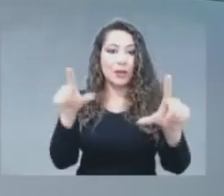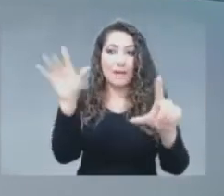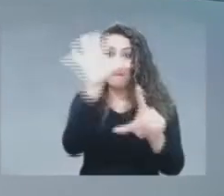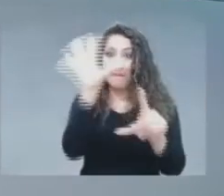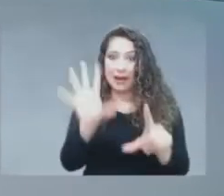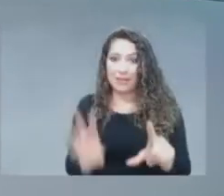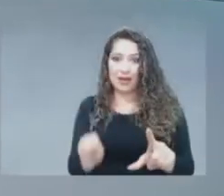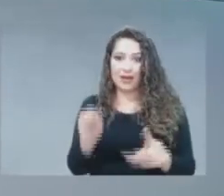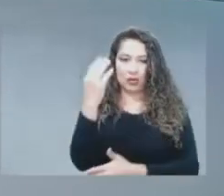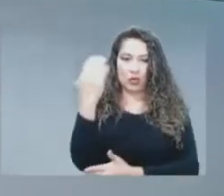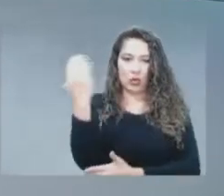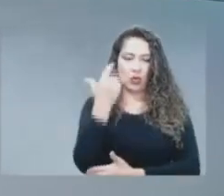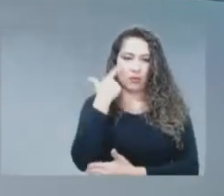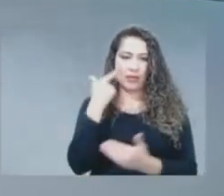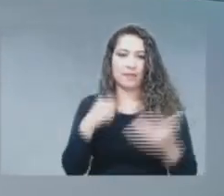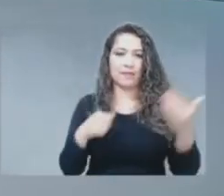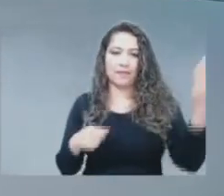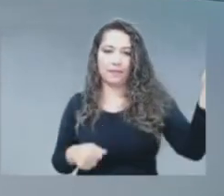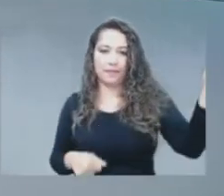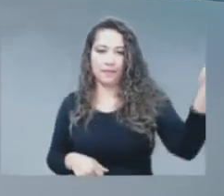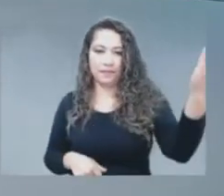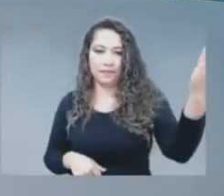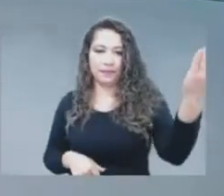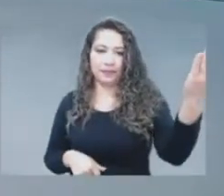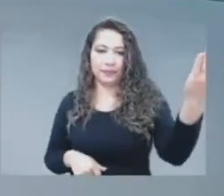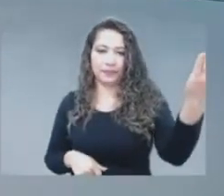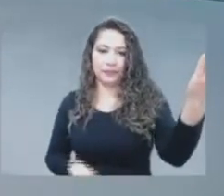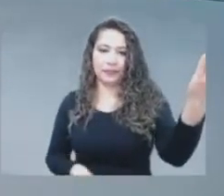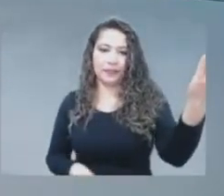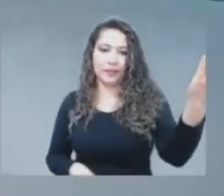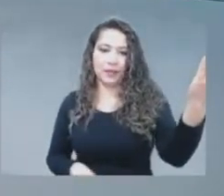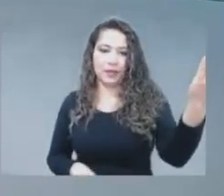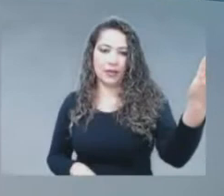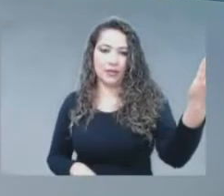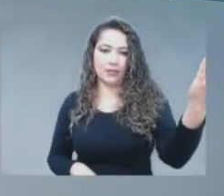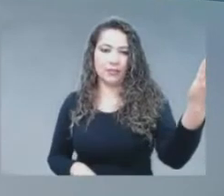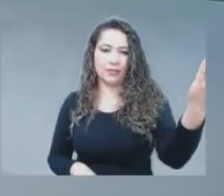that map that you see there, we see that